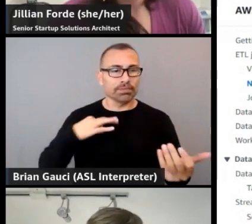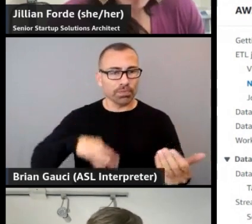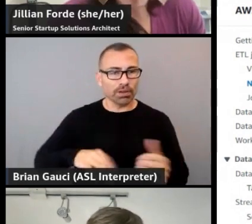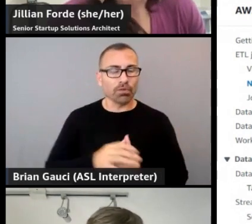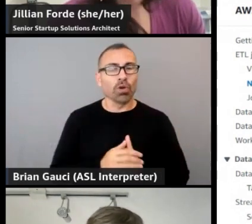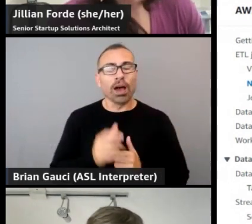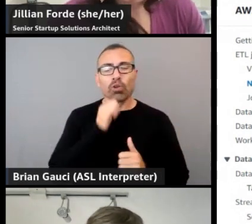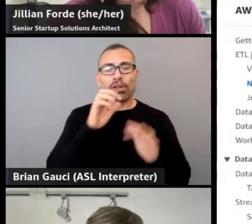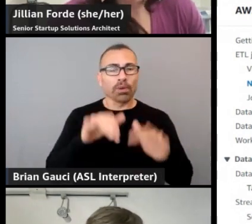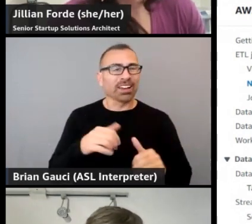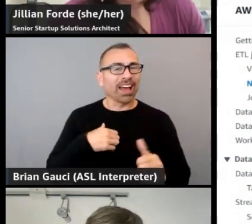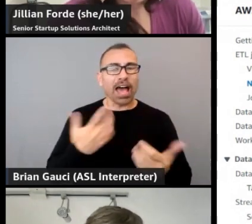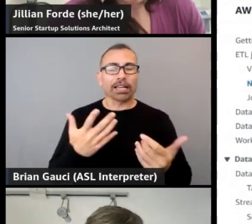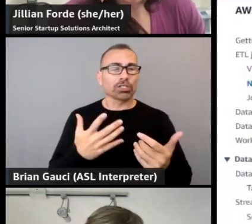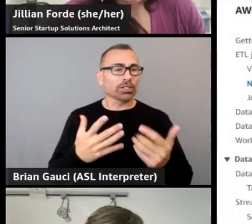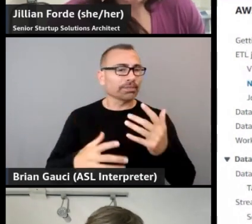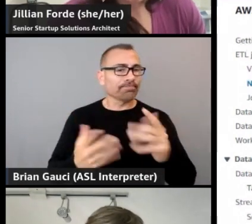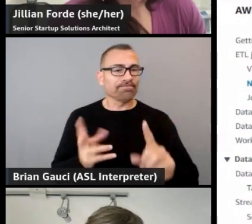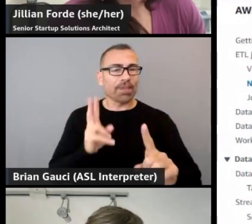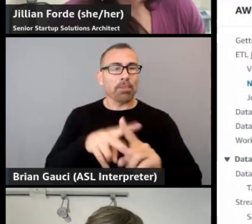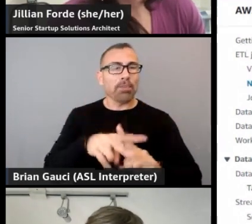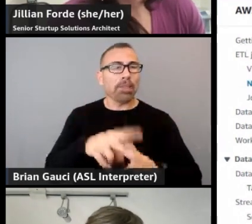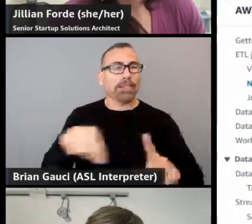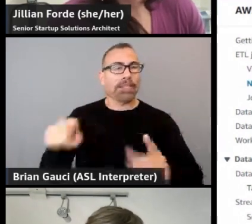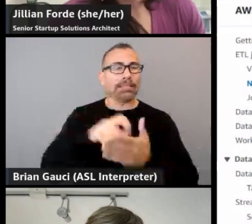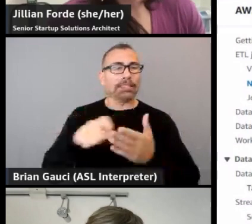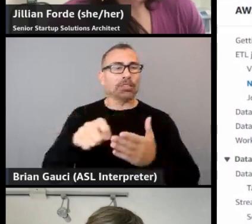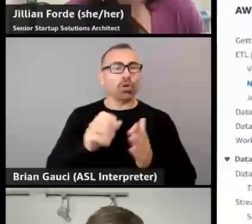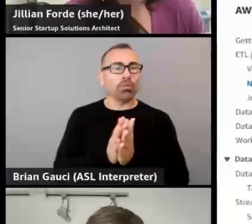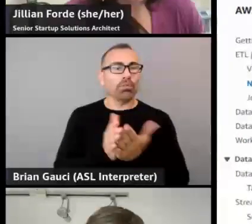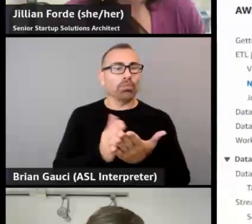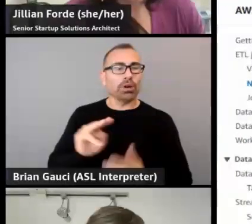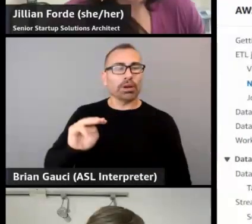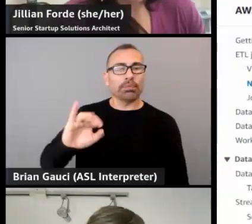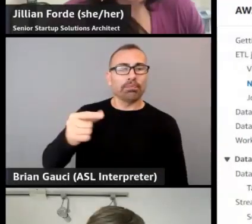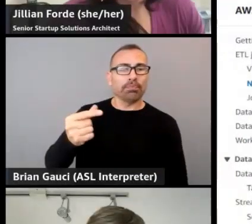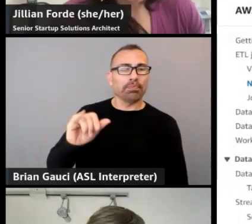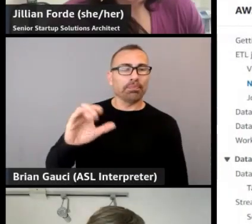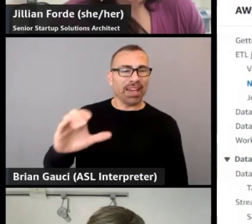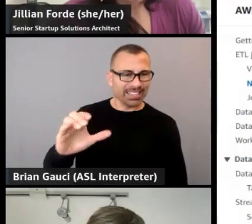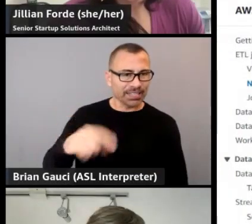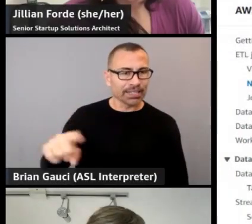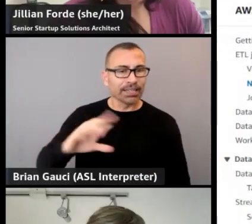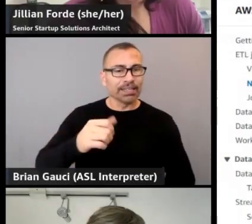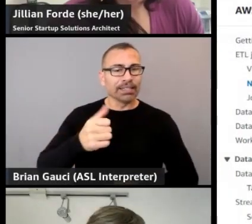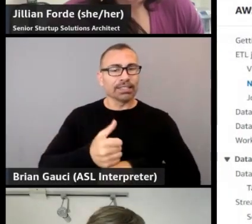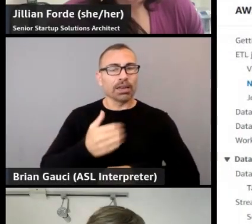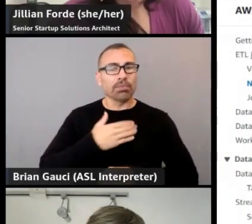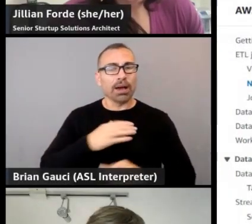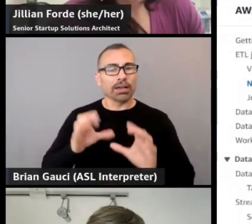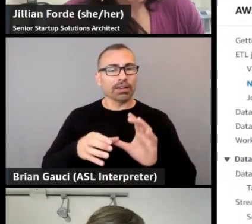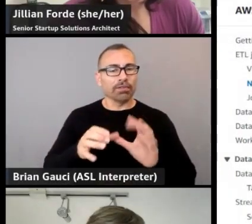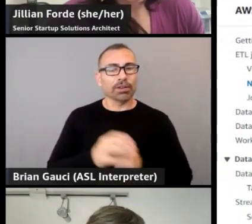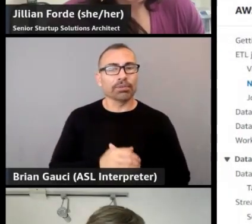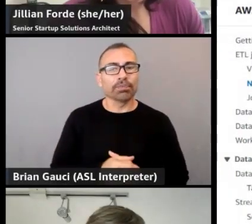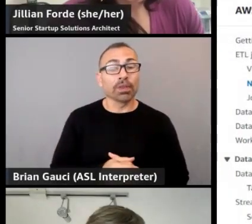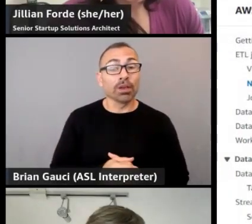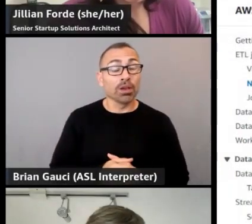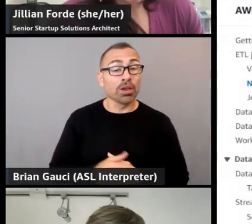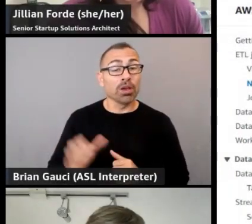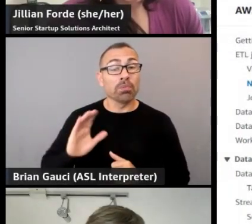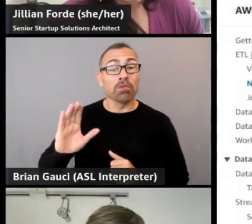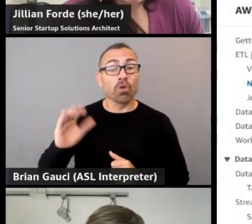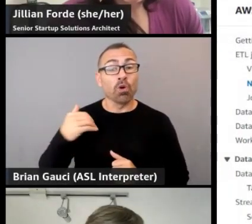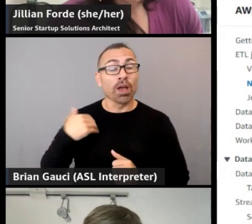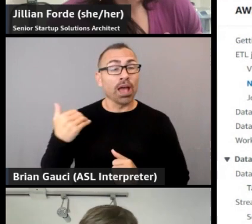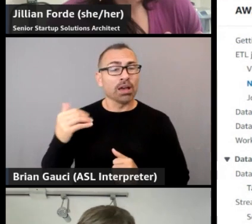apply these magics, notebook magics, to just set up my my configuration. There was an earlier question. So these are the different type